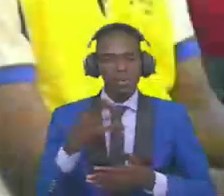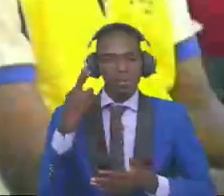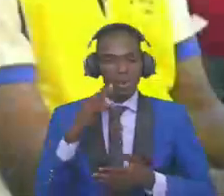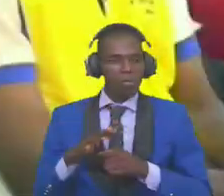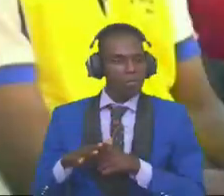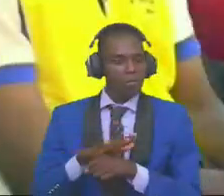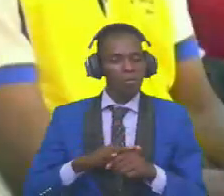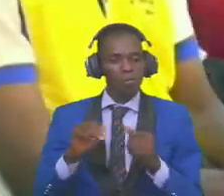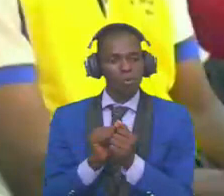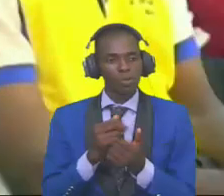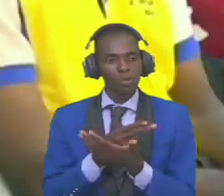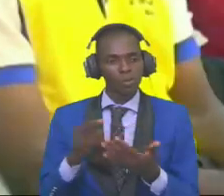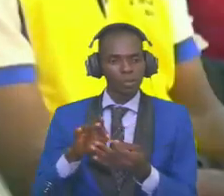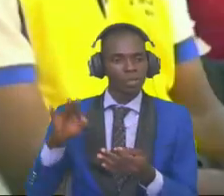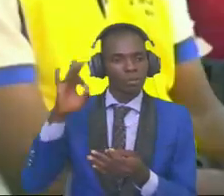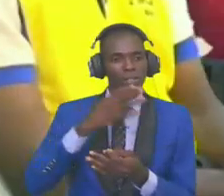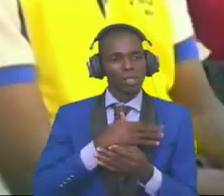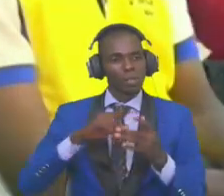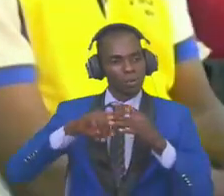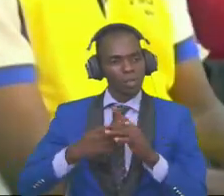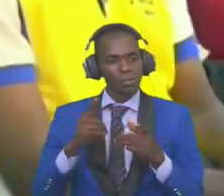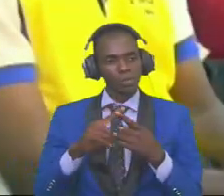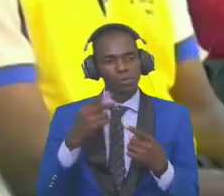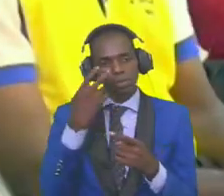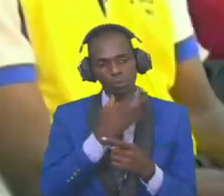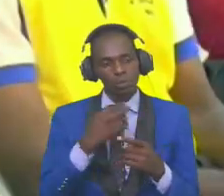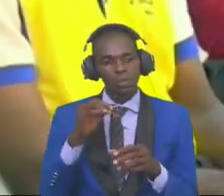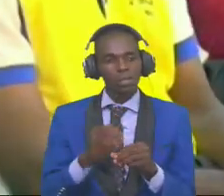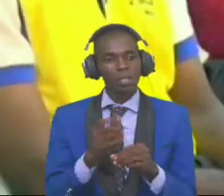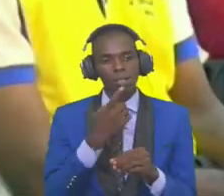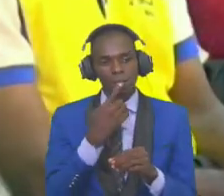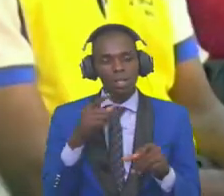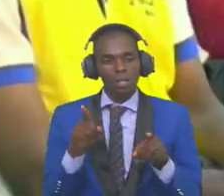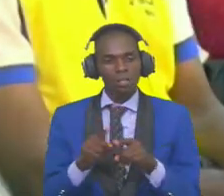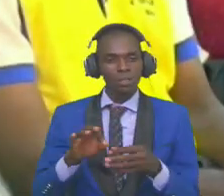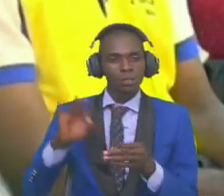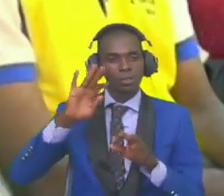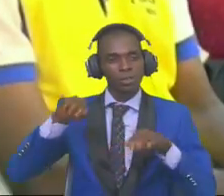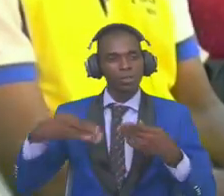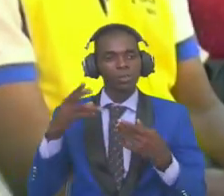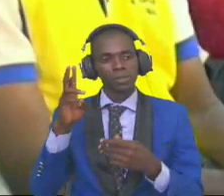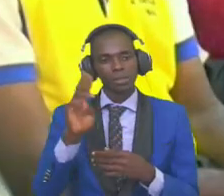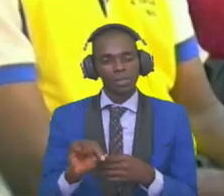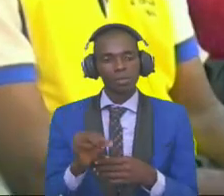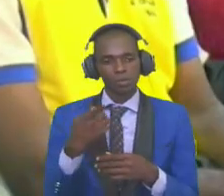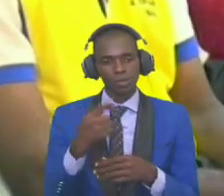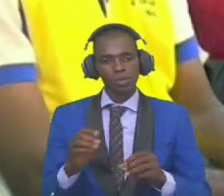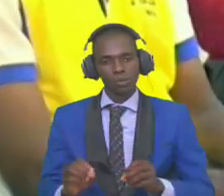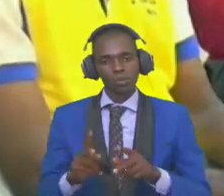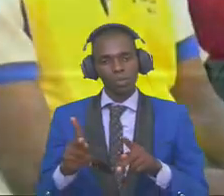Ghost and began to speak in tongues as the Spirit had given them utterance. Both he